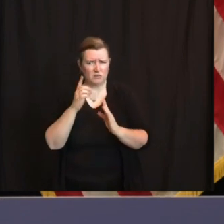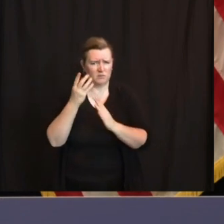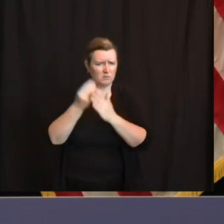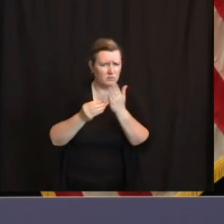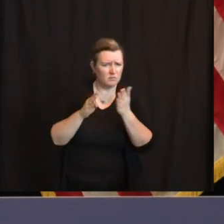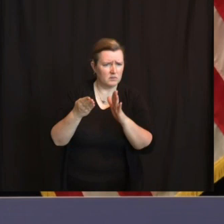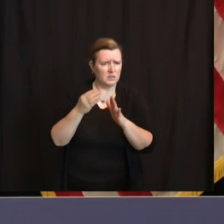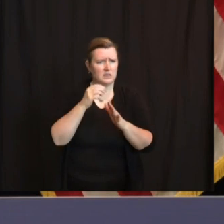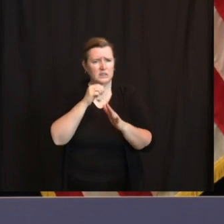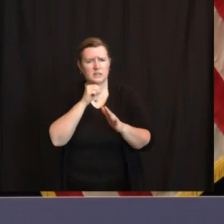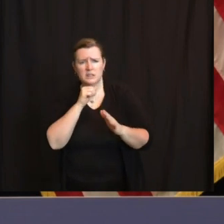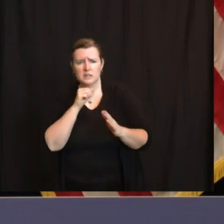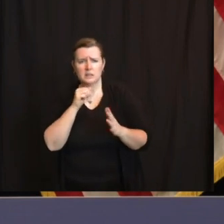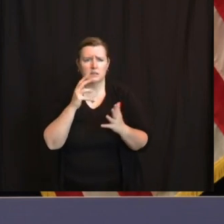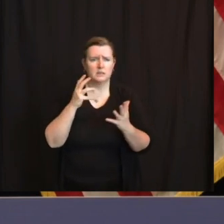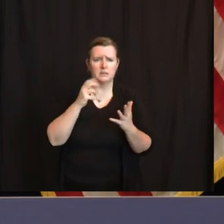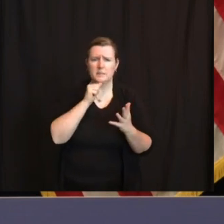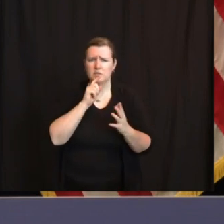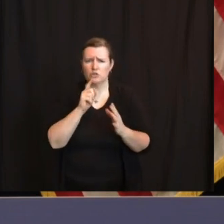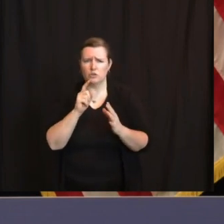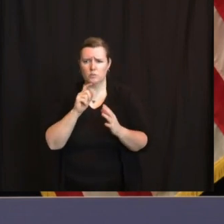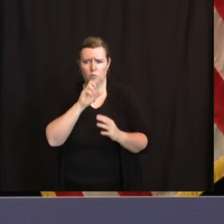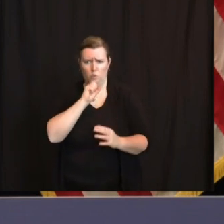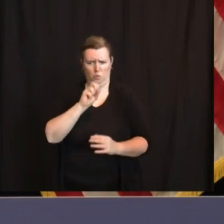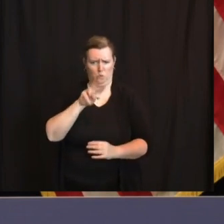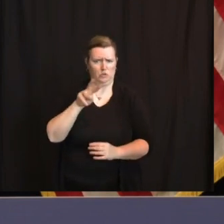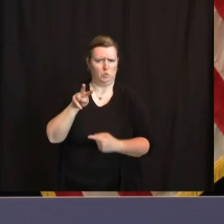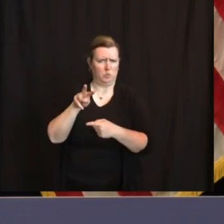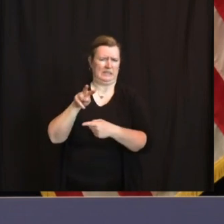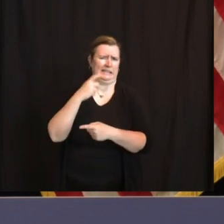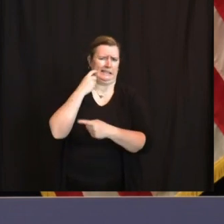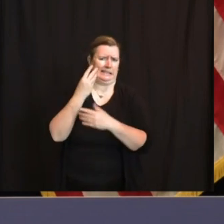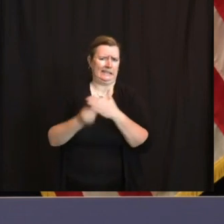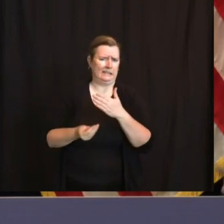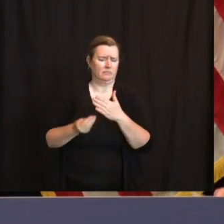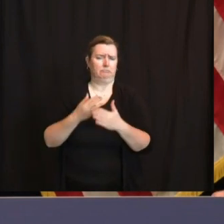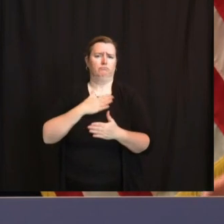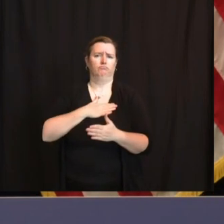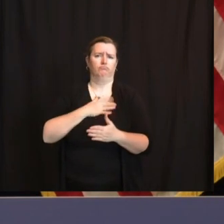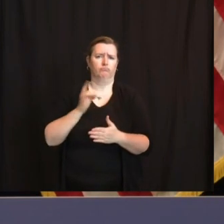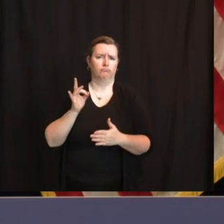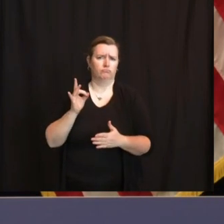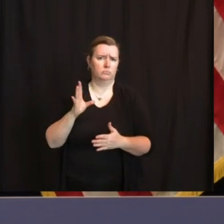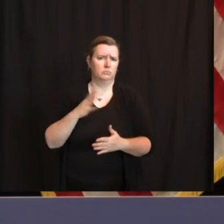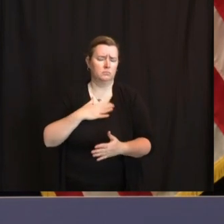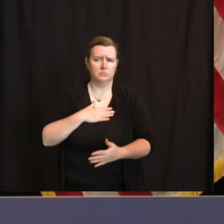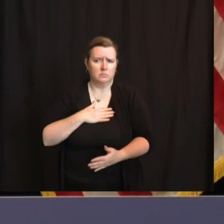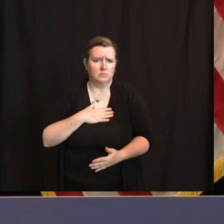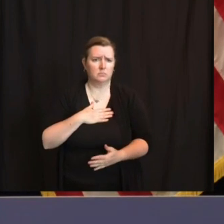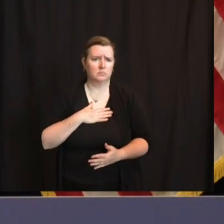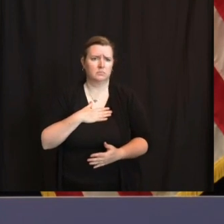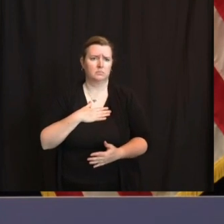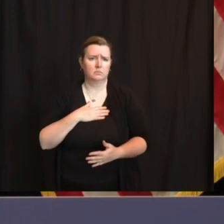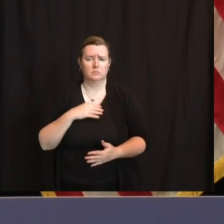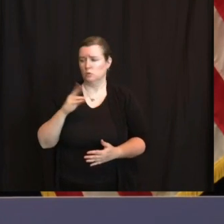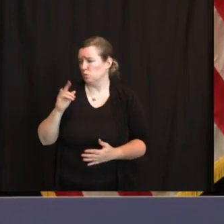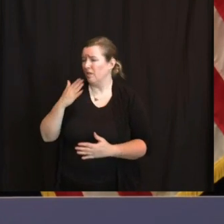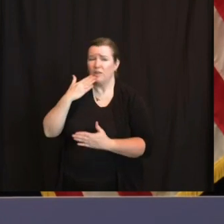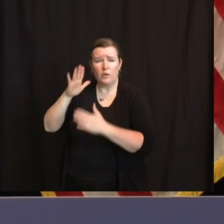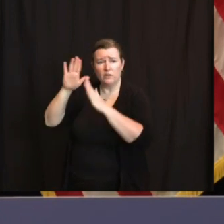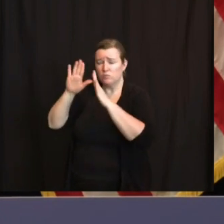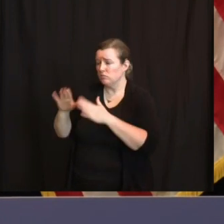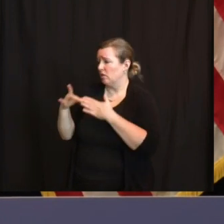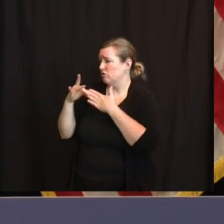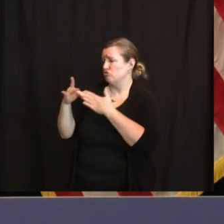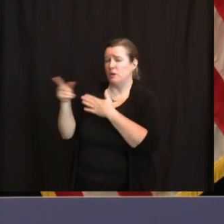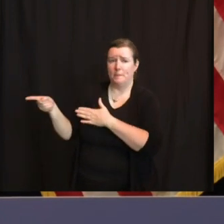I cannot thank Judy enough for extraordinary leadership in the most challenging of circumstances, as good